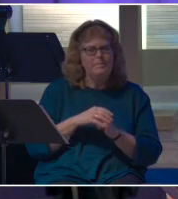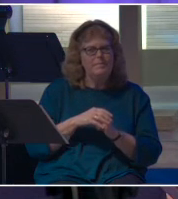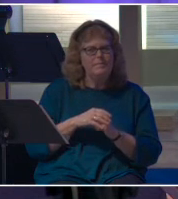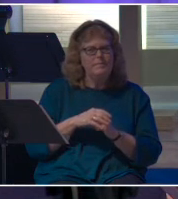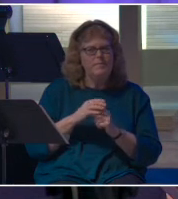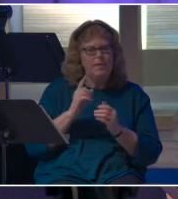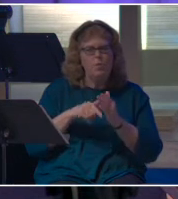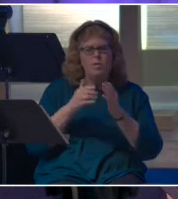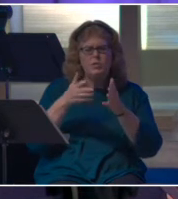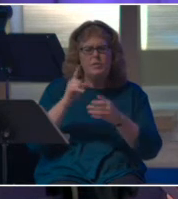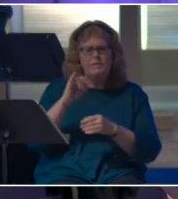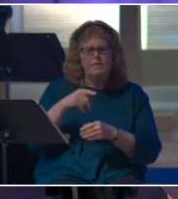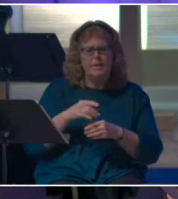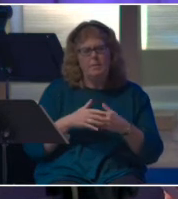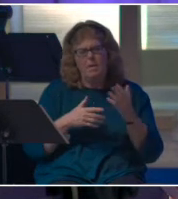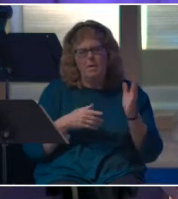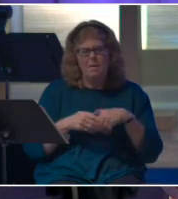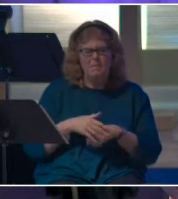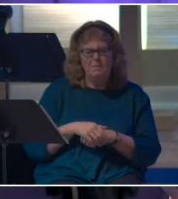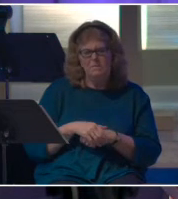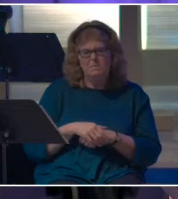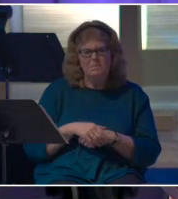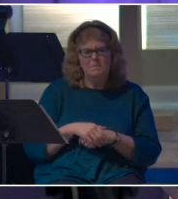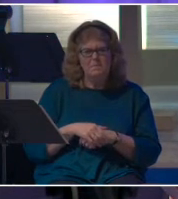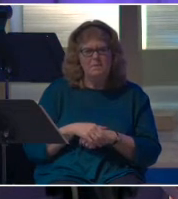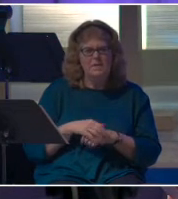What should we leave for a tip?